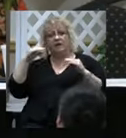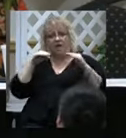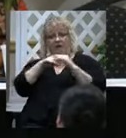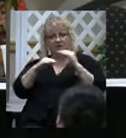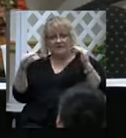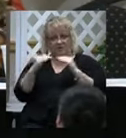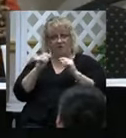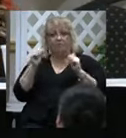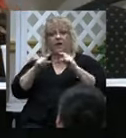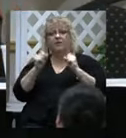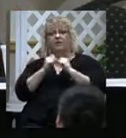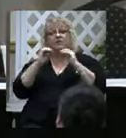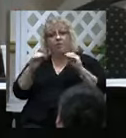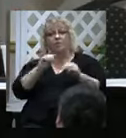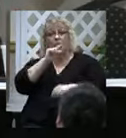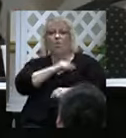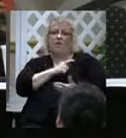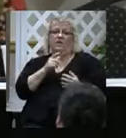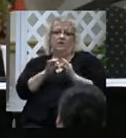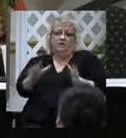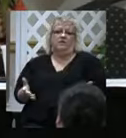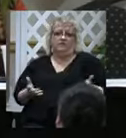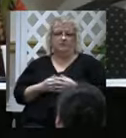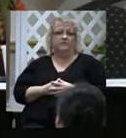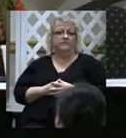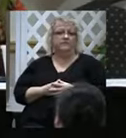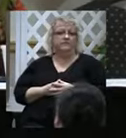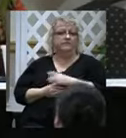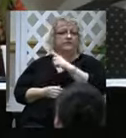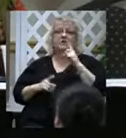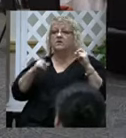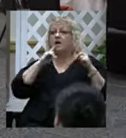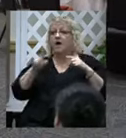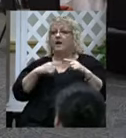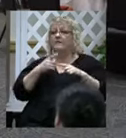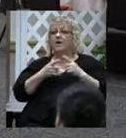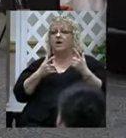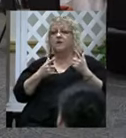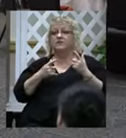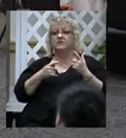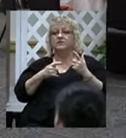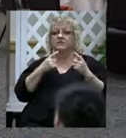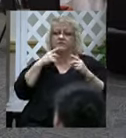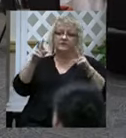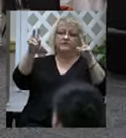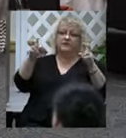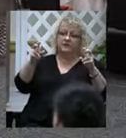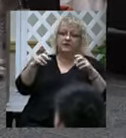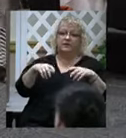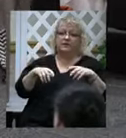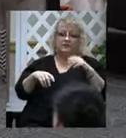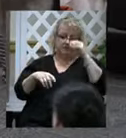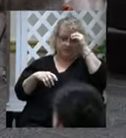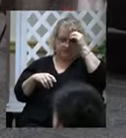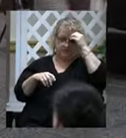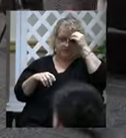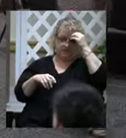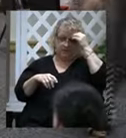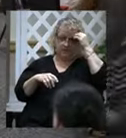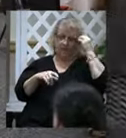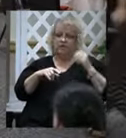access. Okay? You know, as you were speaking, the expression came to me, garbage